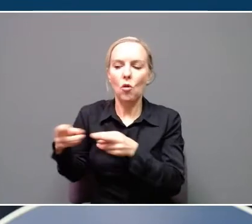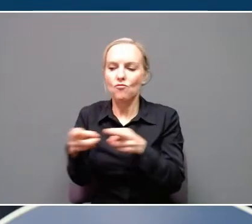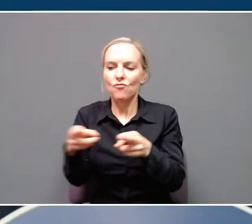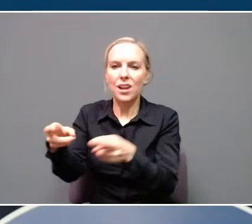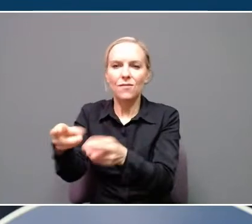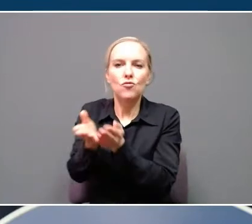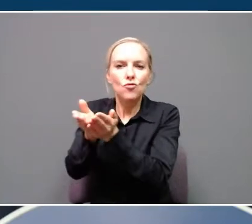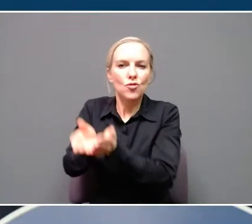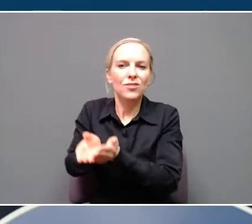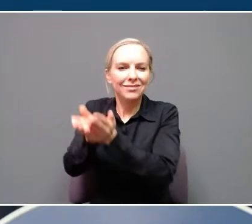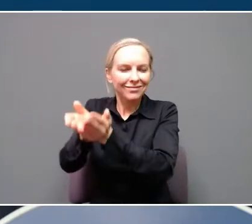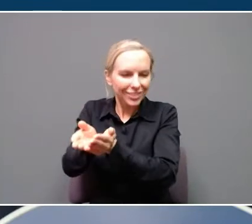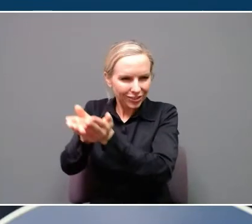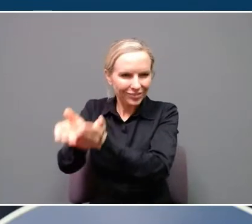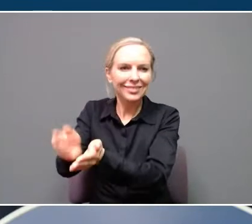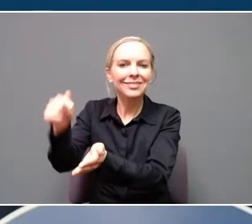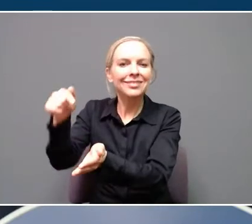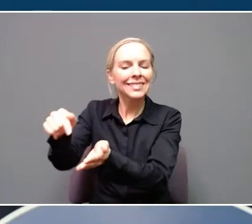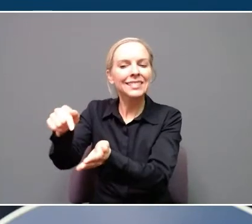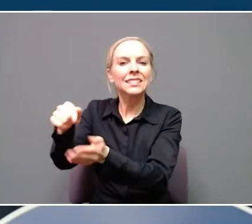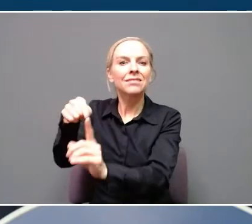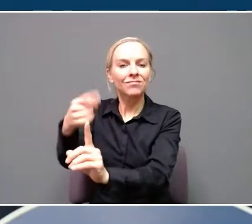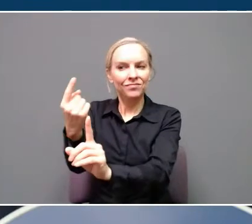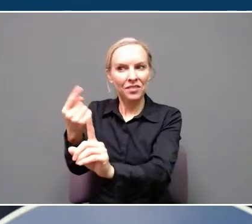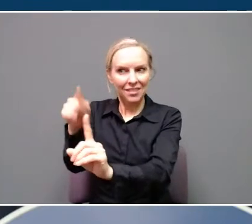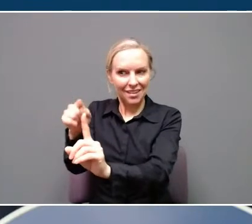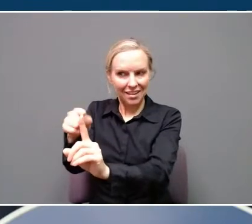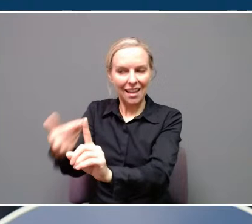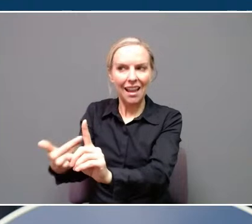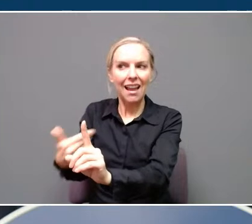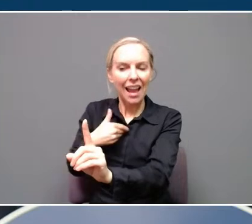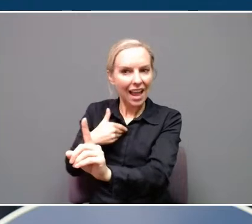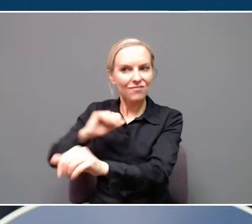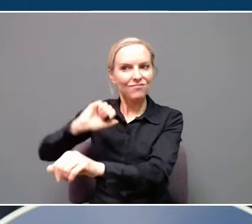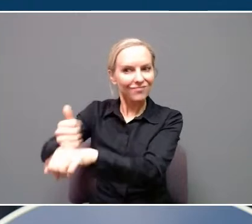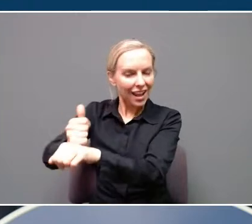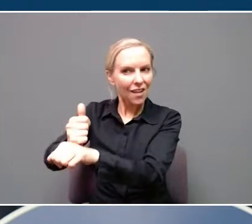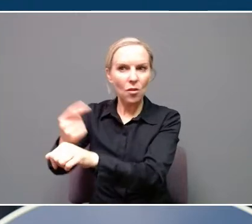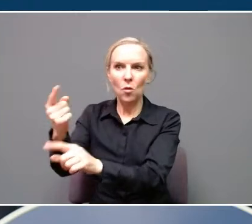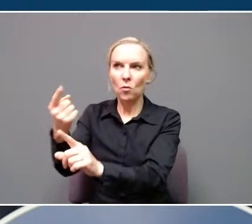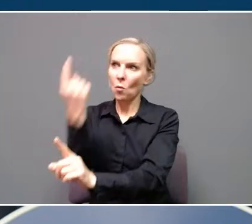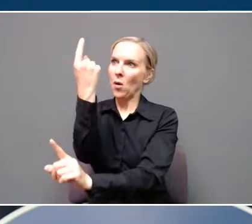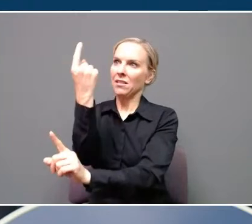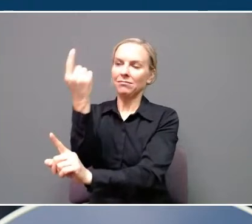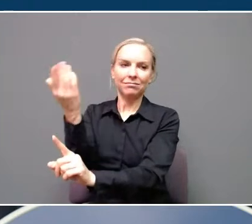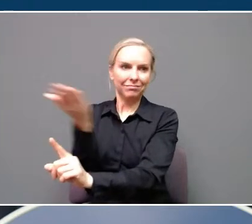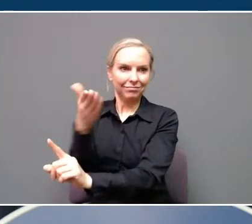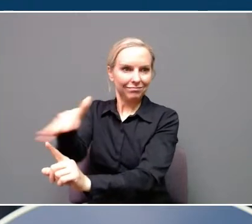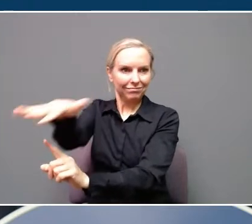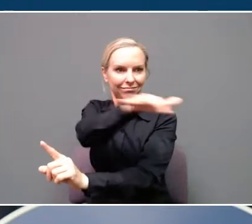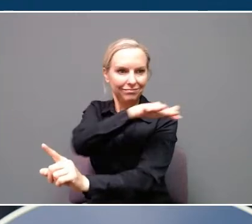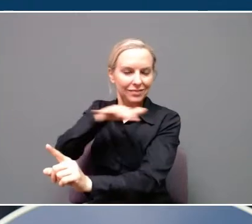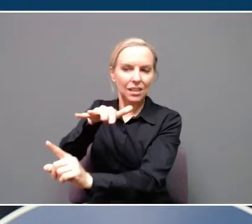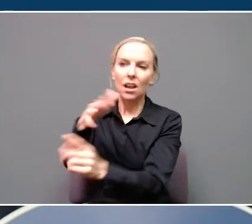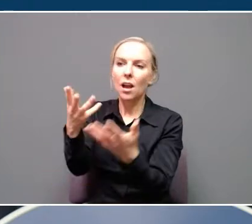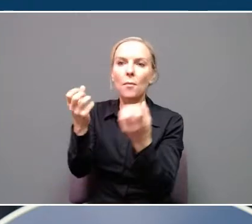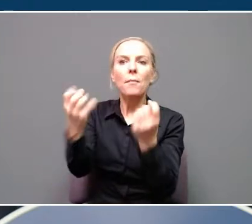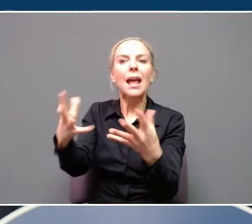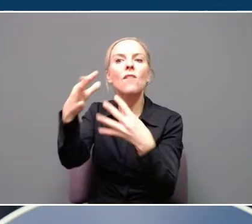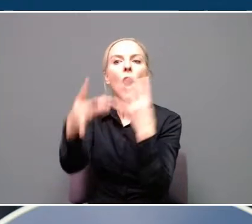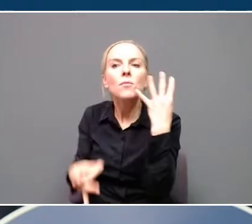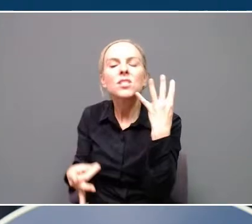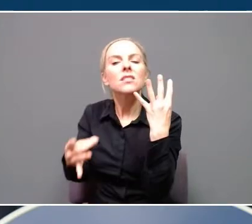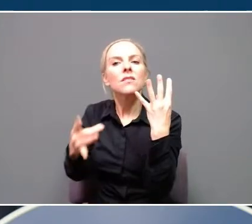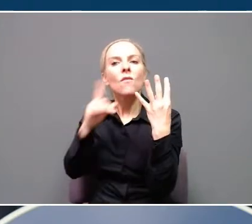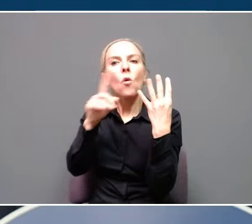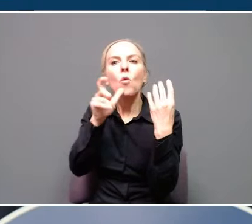a single distillery. A whole lot of options for tourists and others on the Bourbon Trail